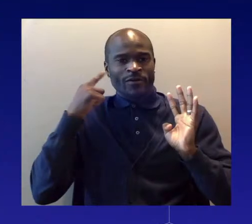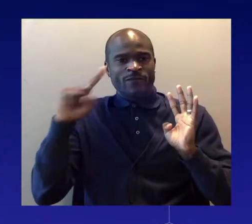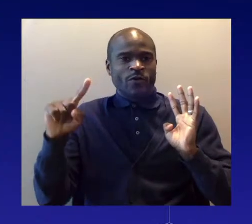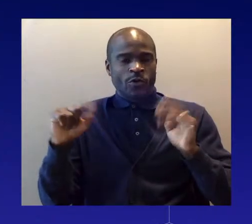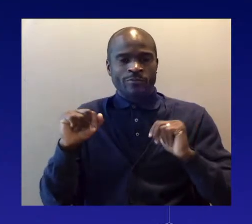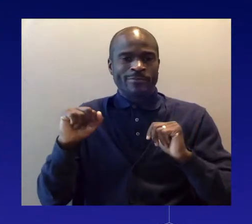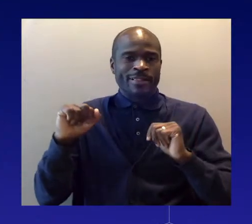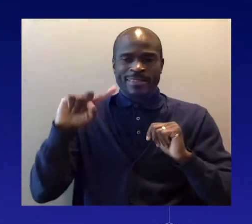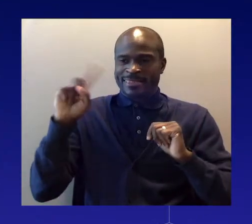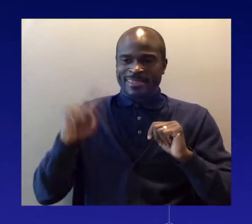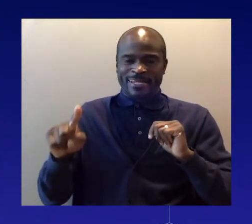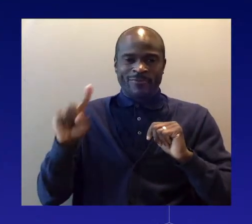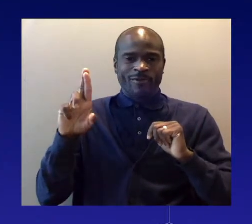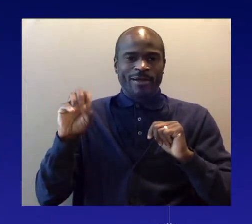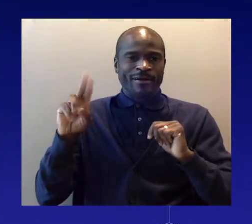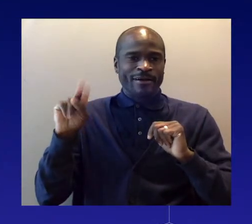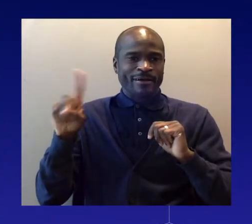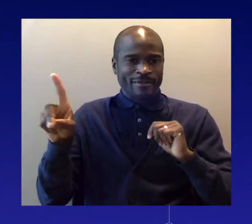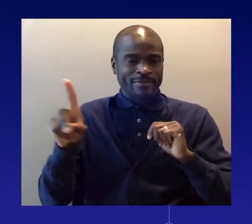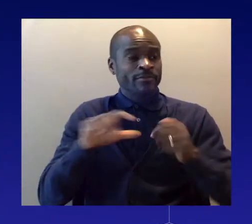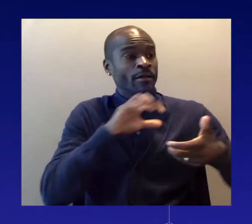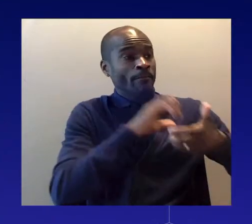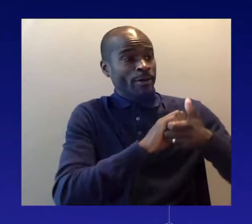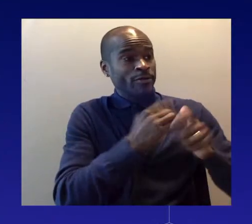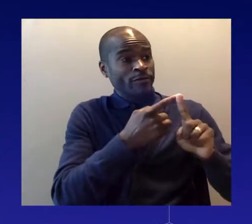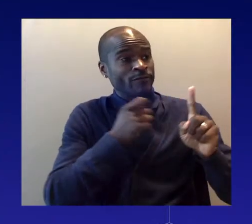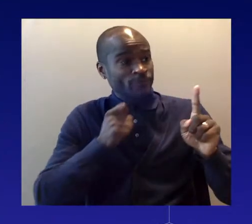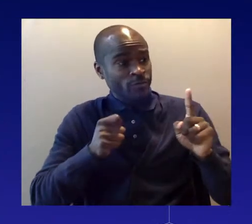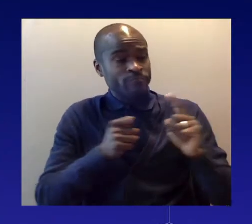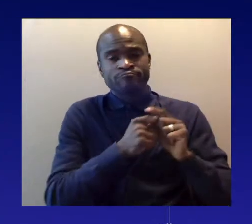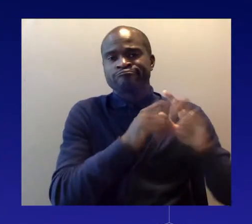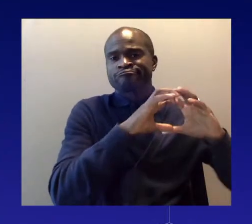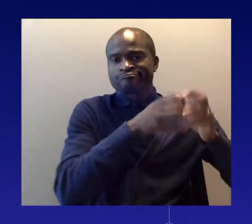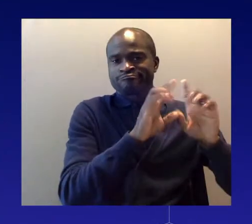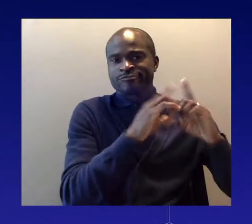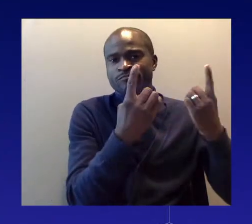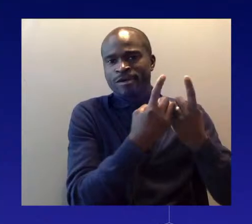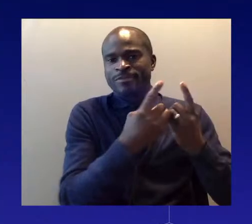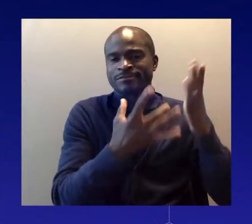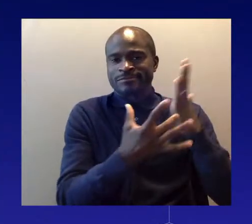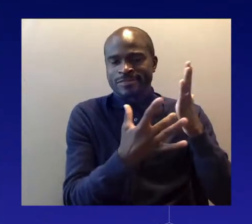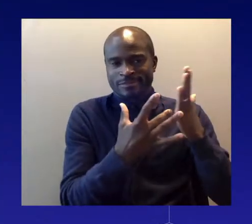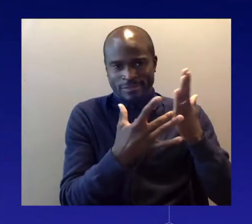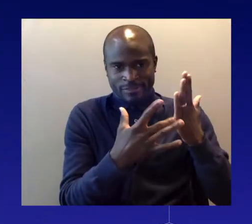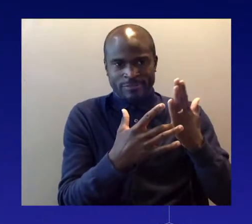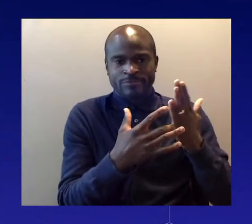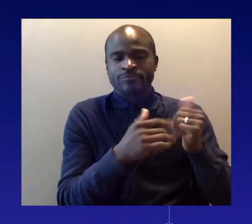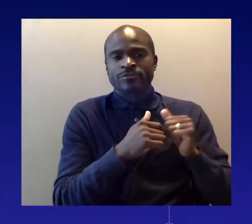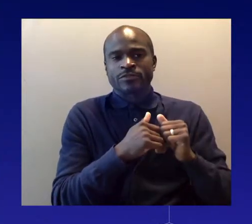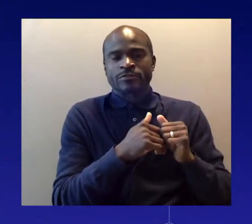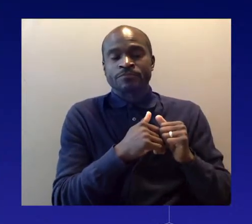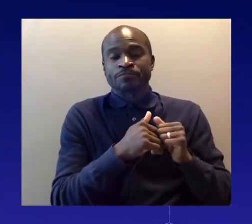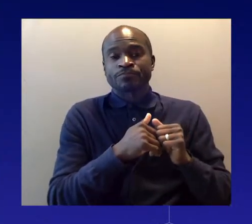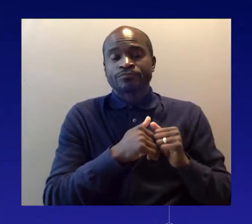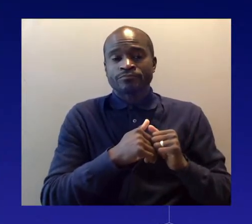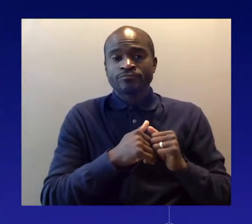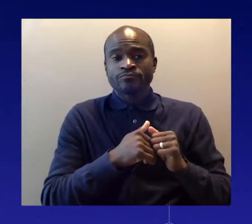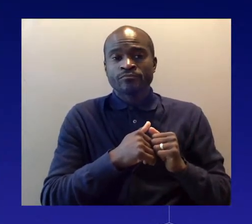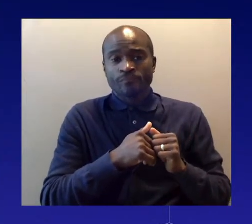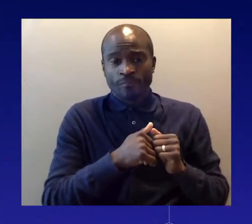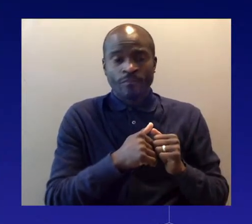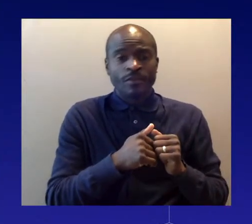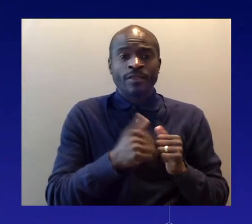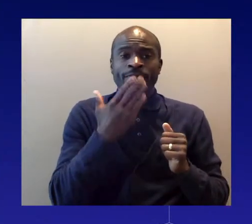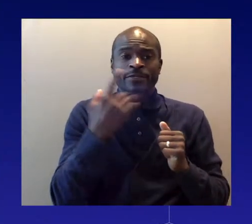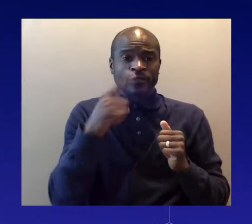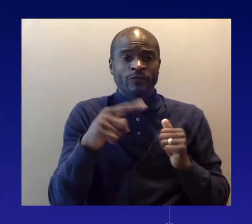at the Office of Science and Technology Policy for hosting this event and creating this space to talk about environmental justice. So since day